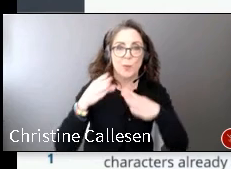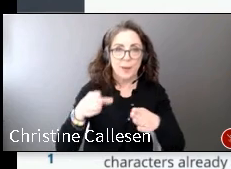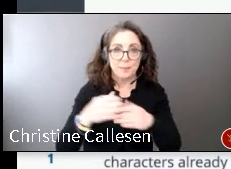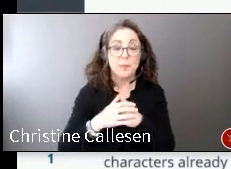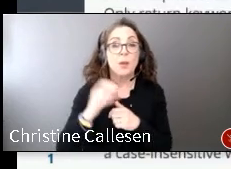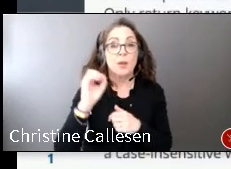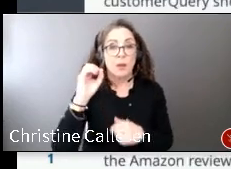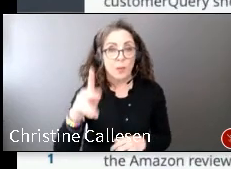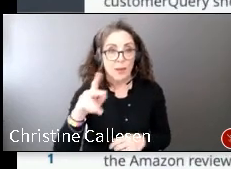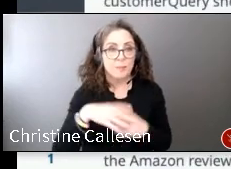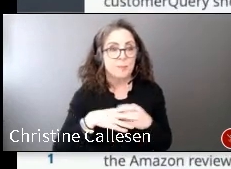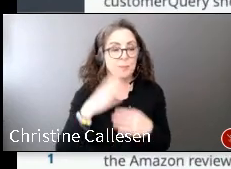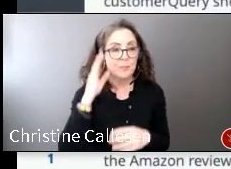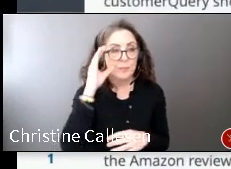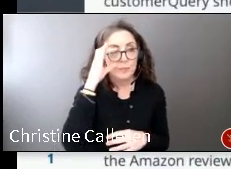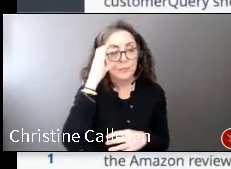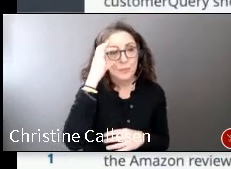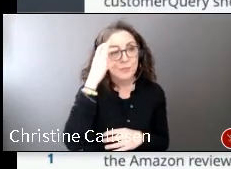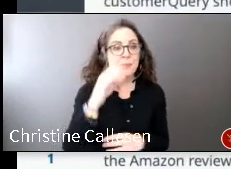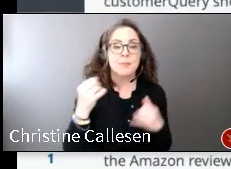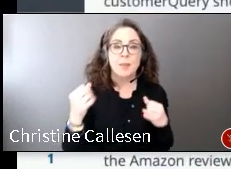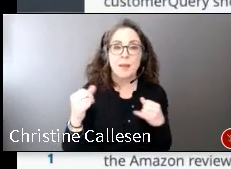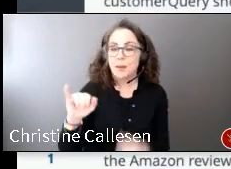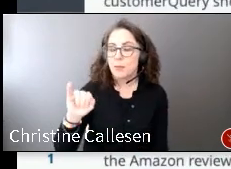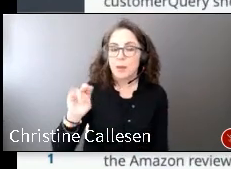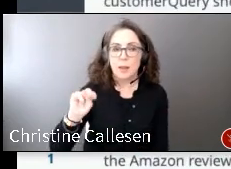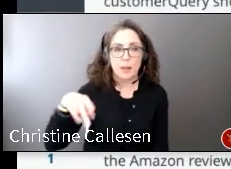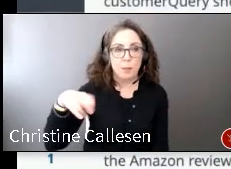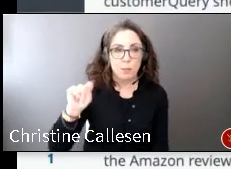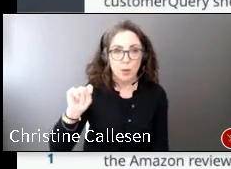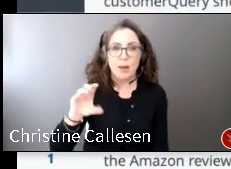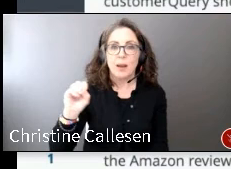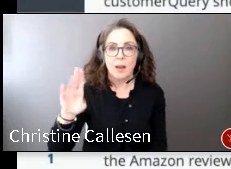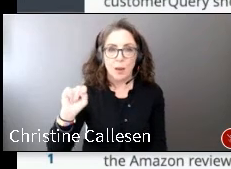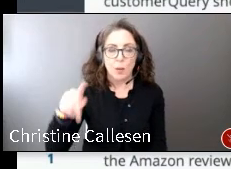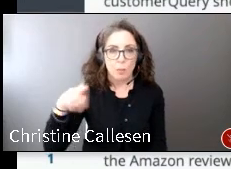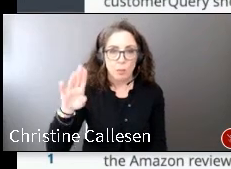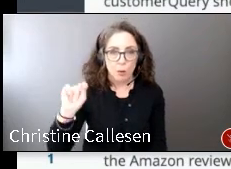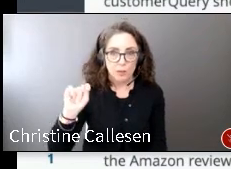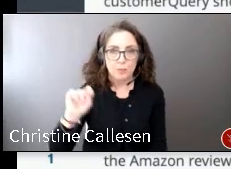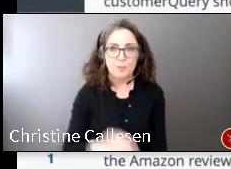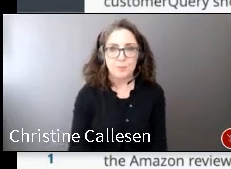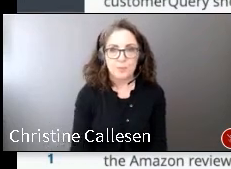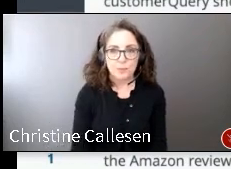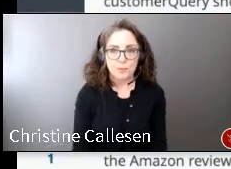Okay, a little bit more about inputs and outputs. Maybe just note them down here.